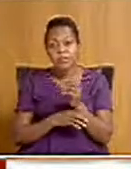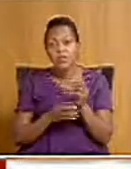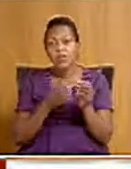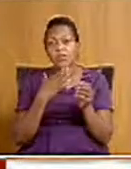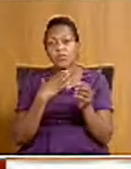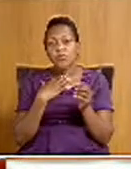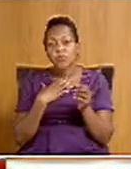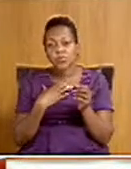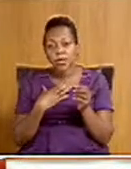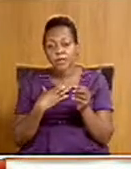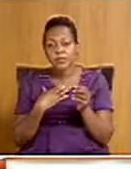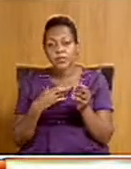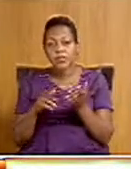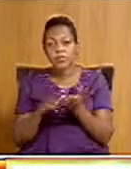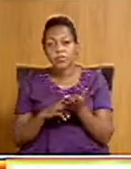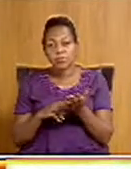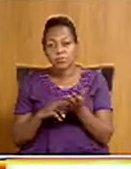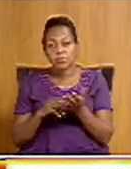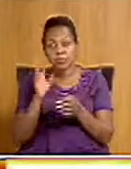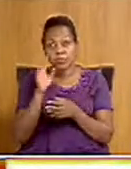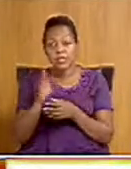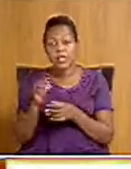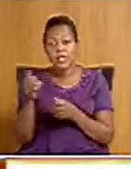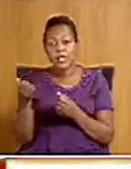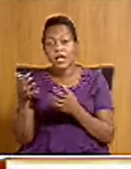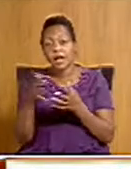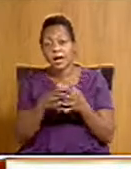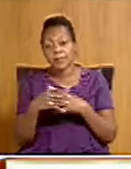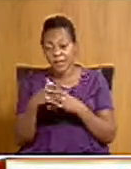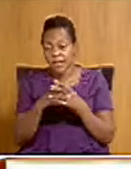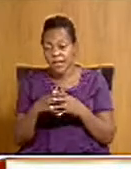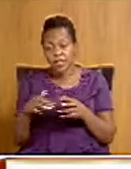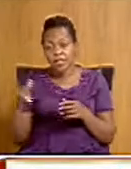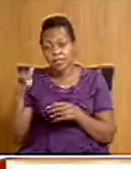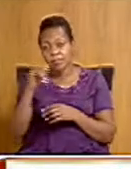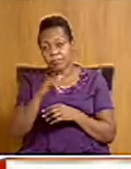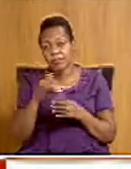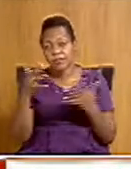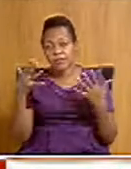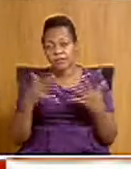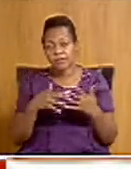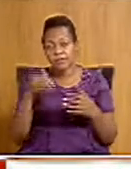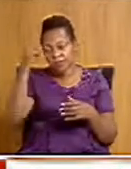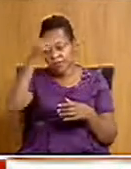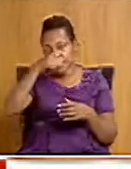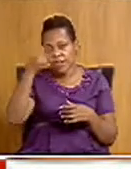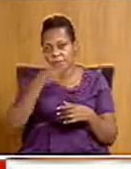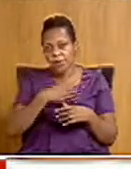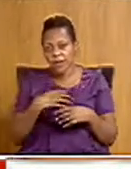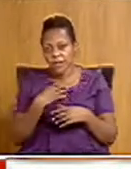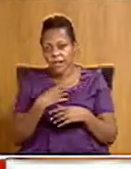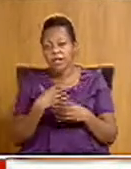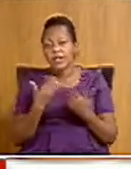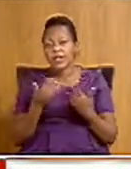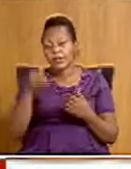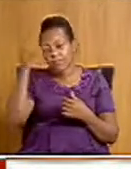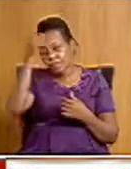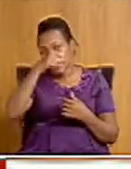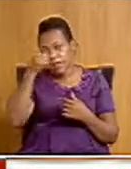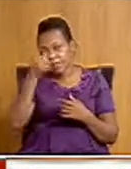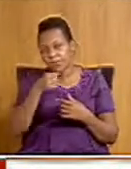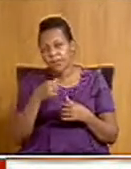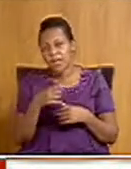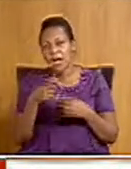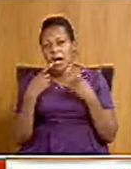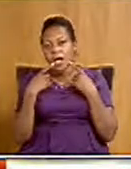the American transport planes in fear of the Arab anger. The Arabs had announced